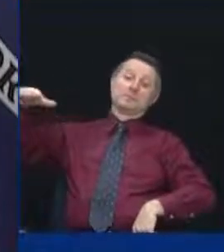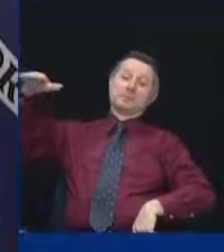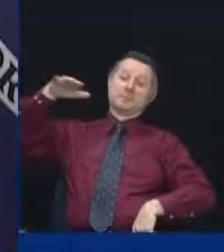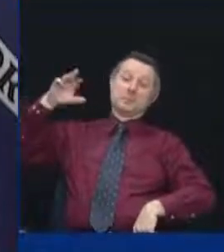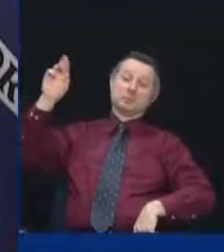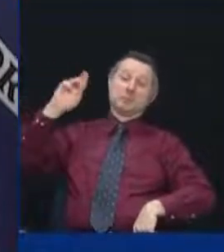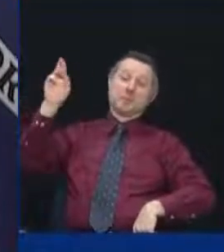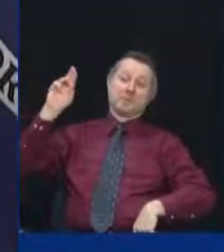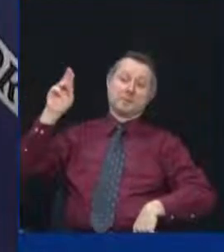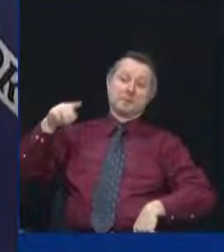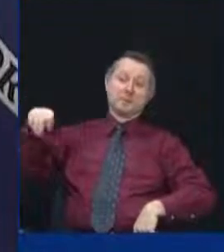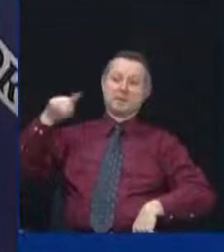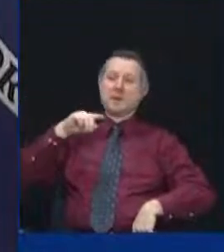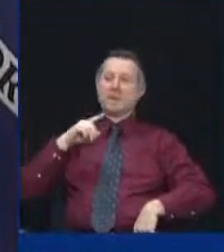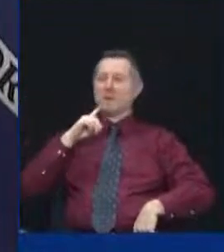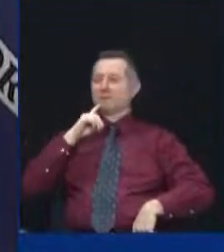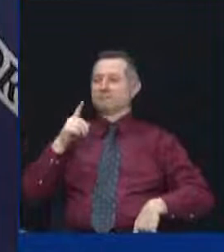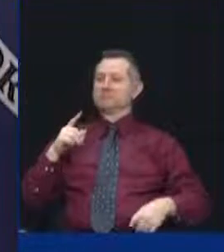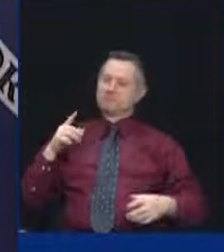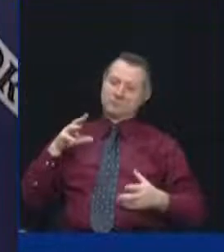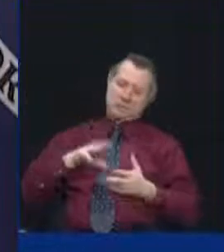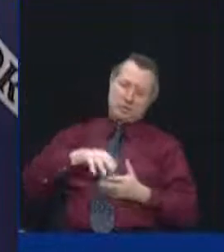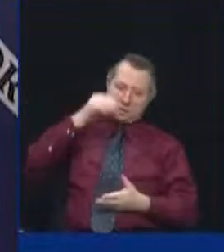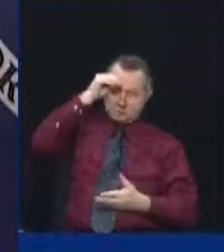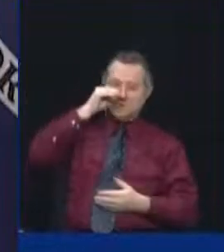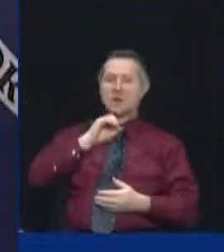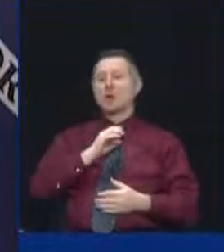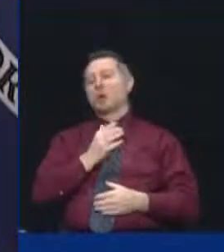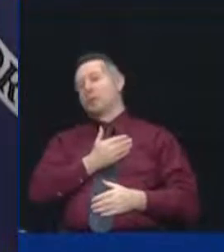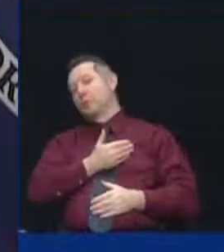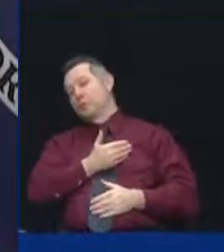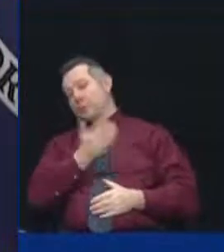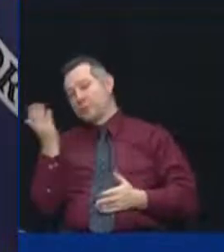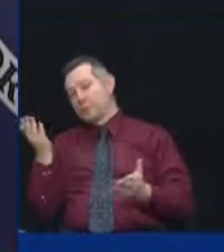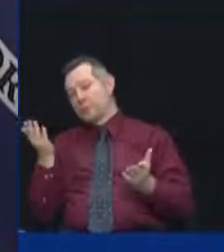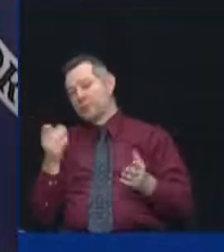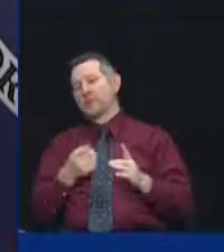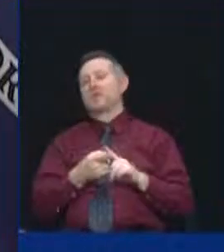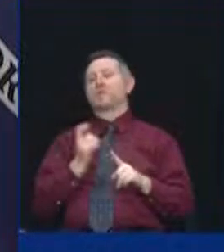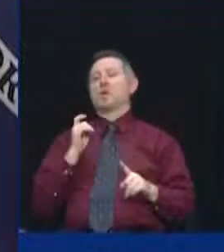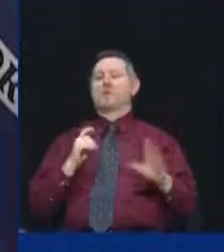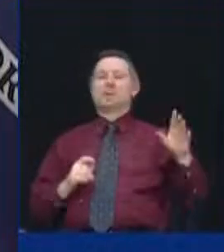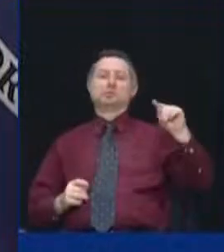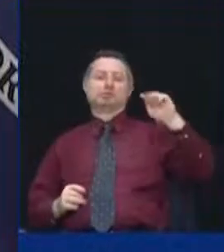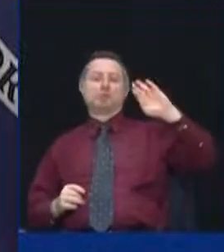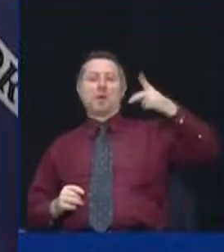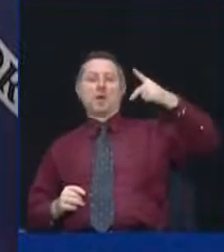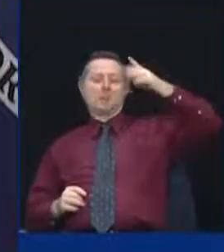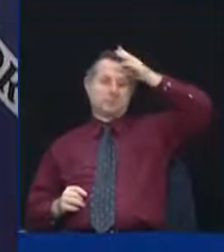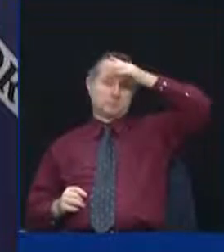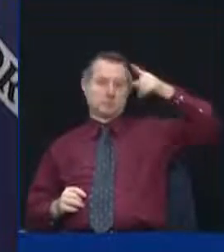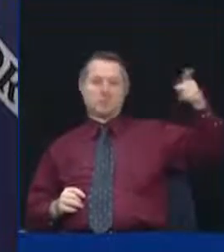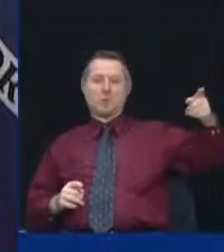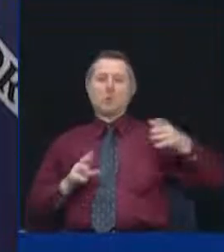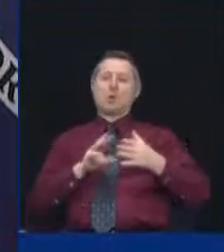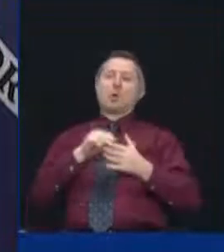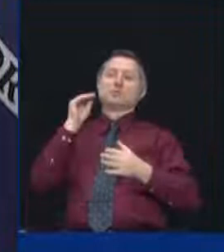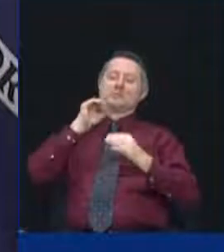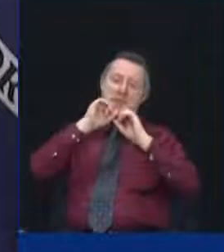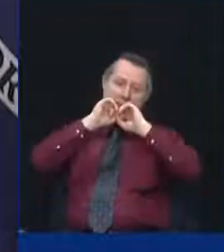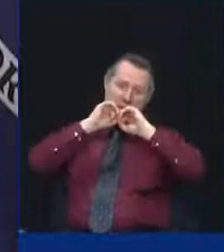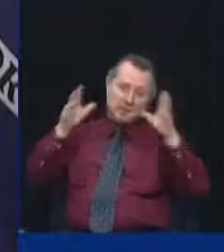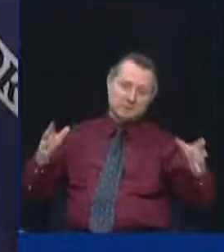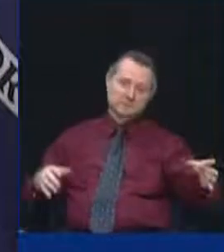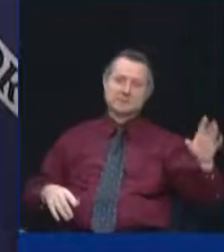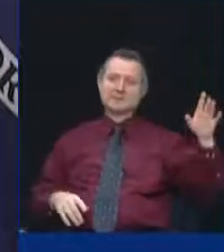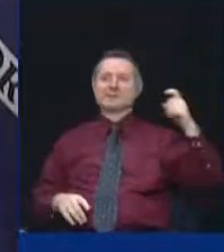learned nothing from Donald Trump and learned nothing from their loss.